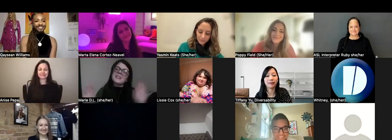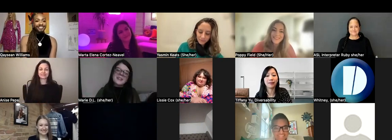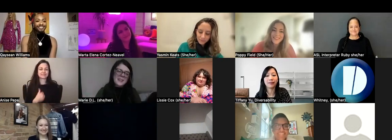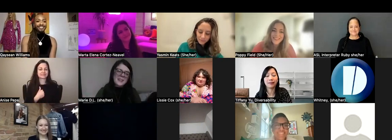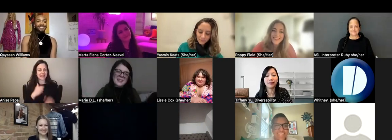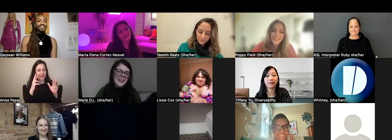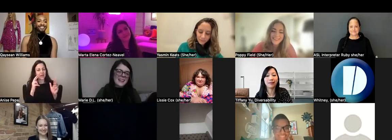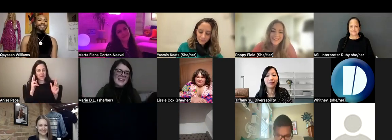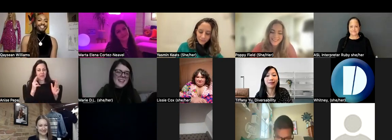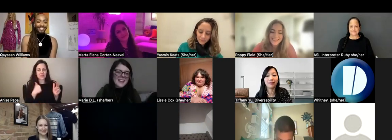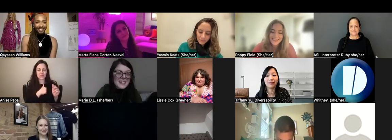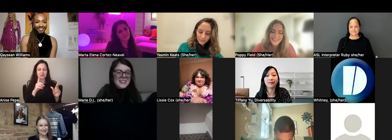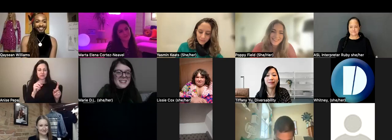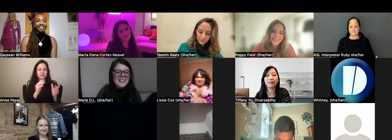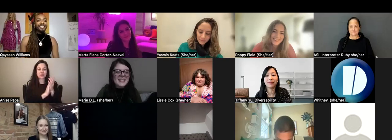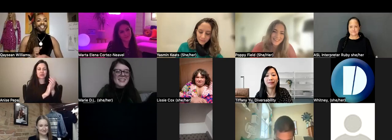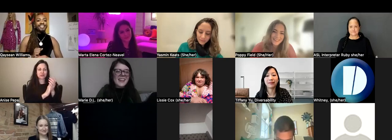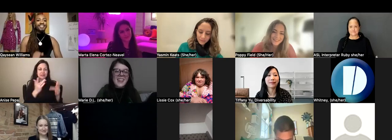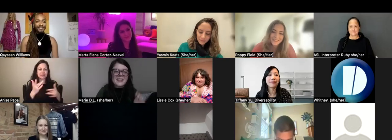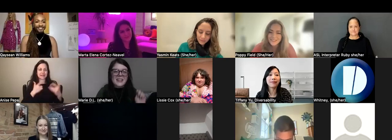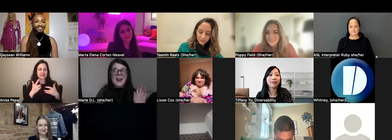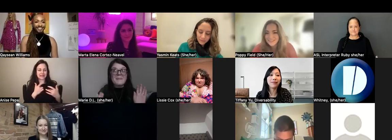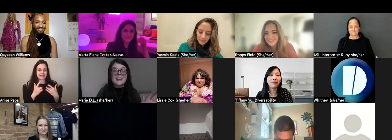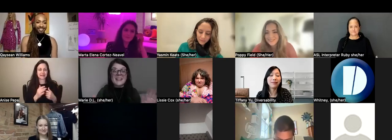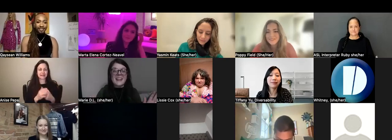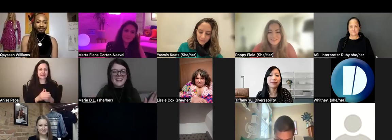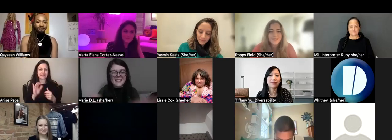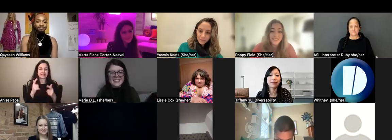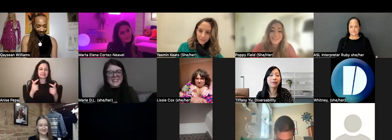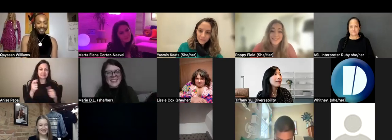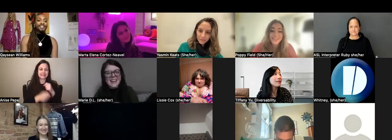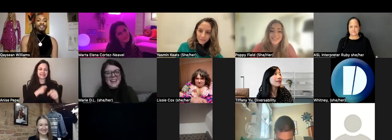That's so exciting. Congratulations. That's like a big year.